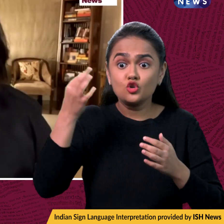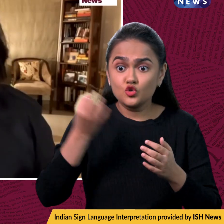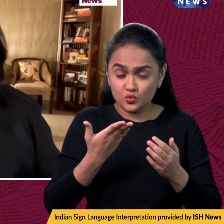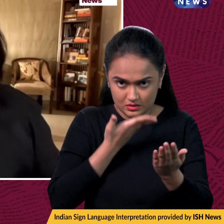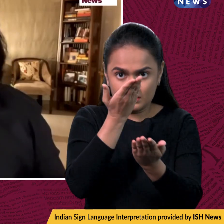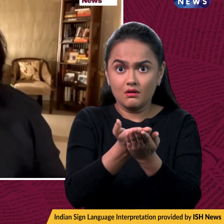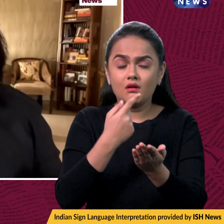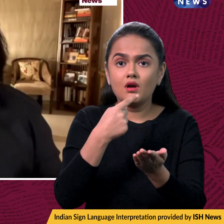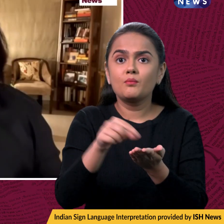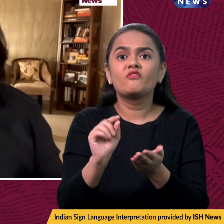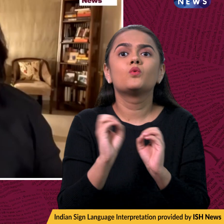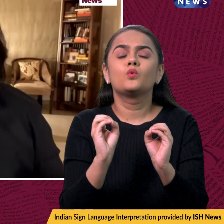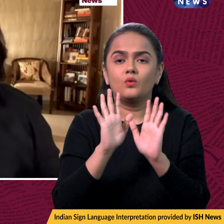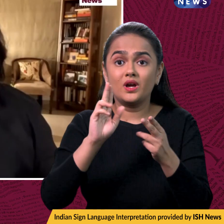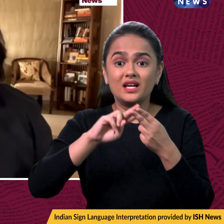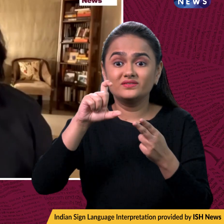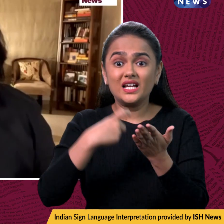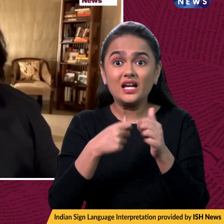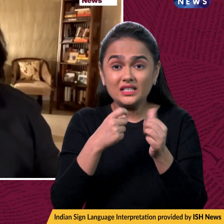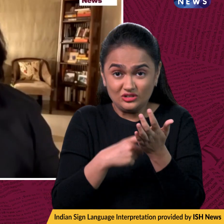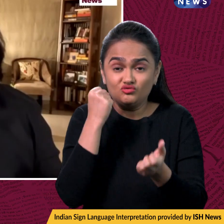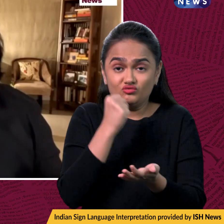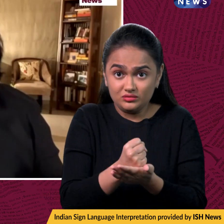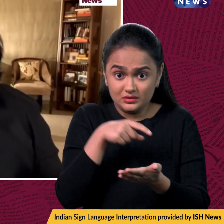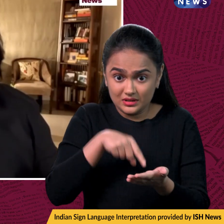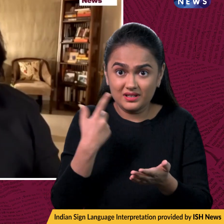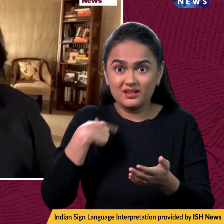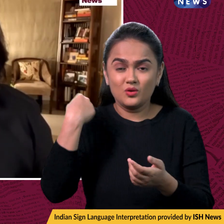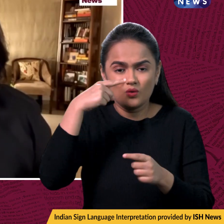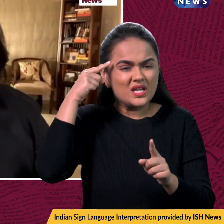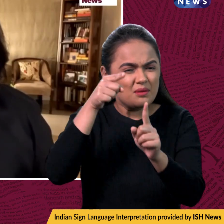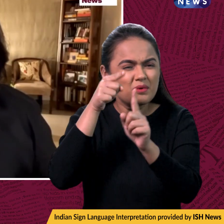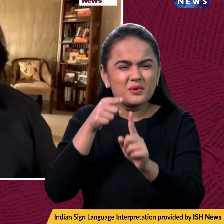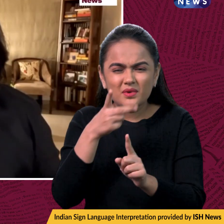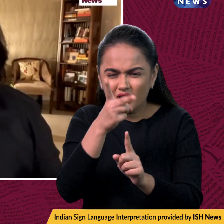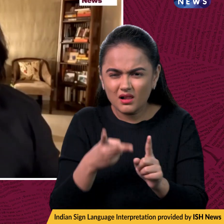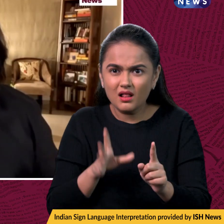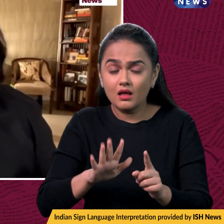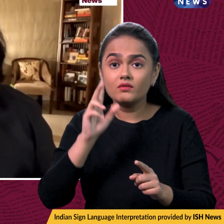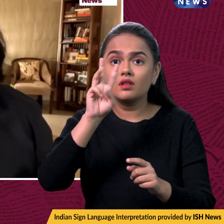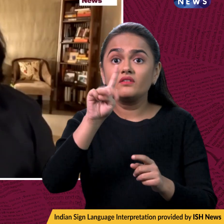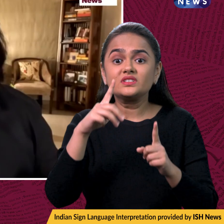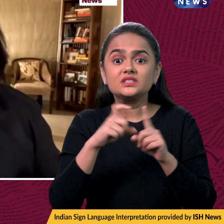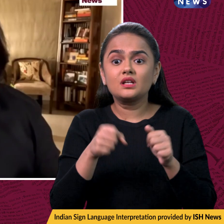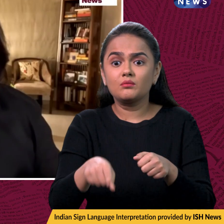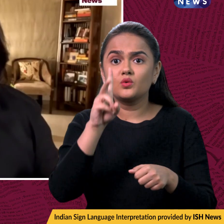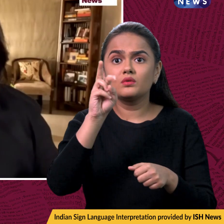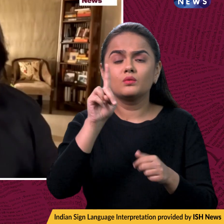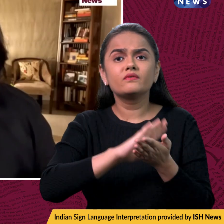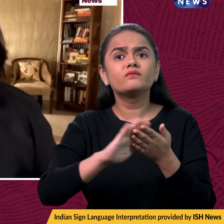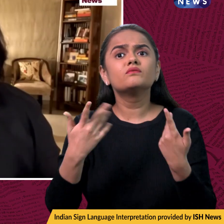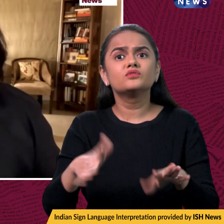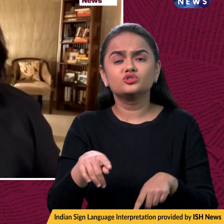renewal application has not been approved. The FCRA registration of the Missionaries of Charity is valid up to the 31st of December this